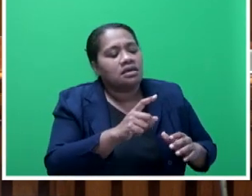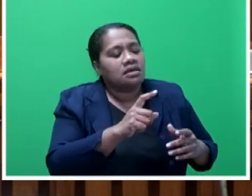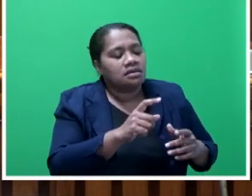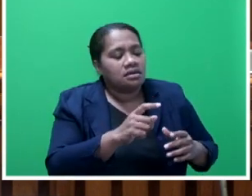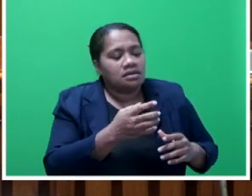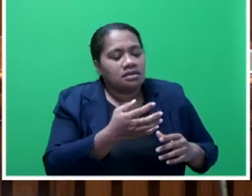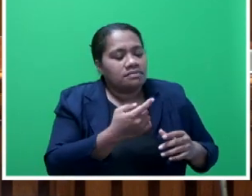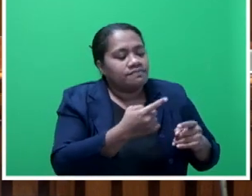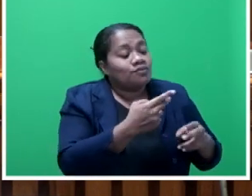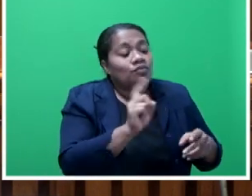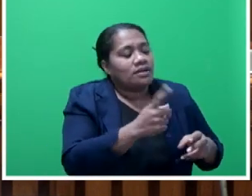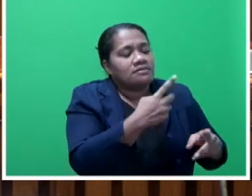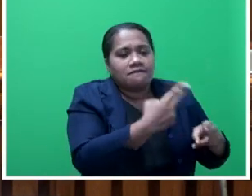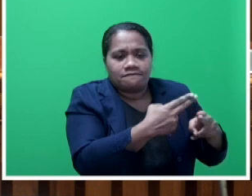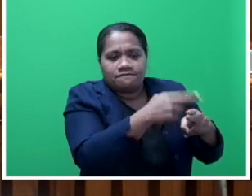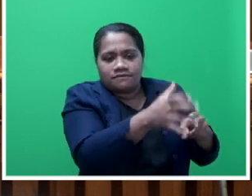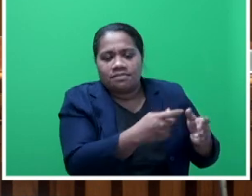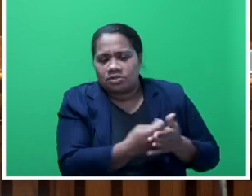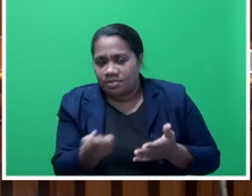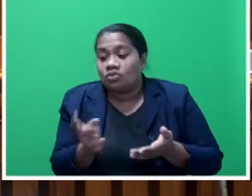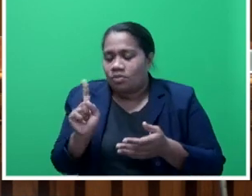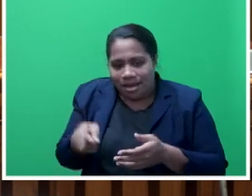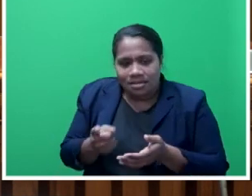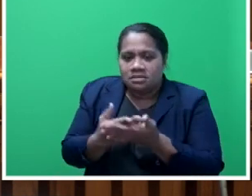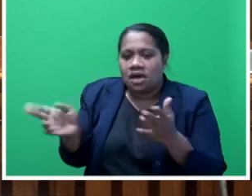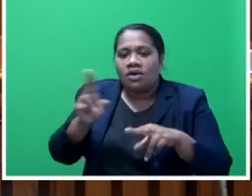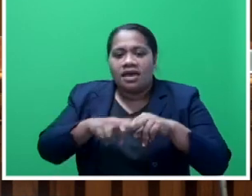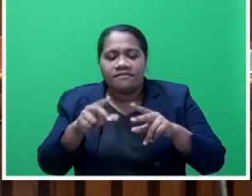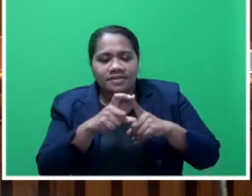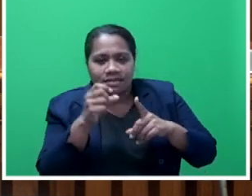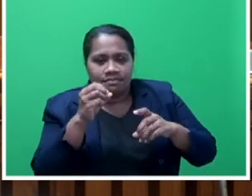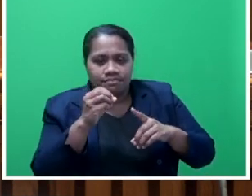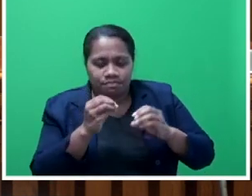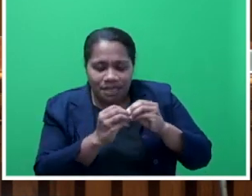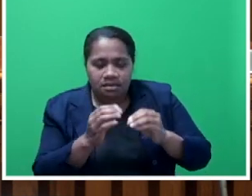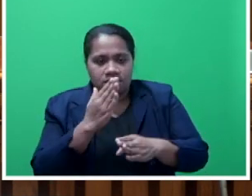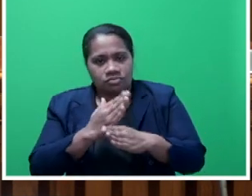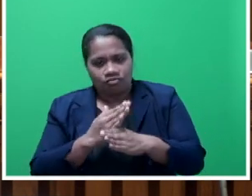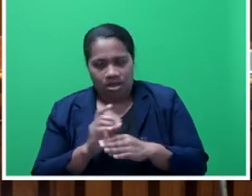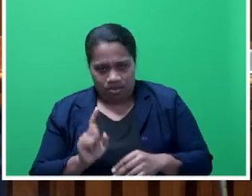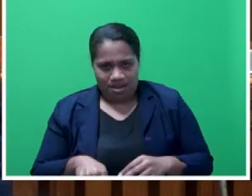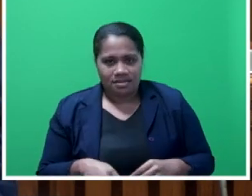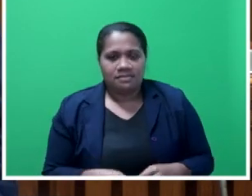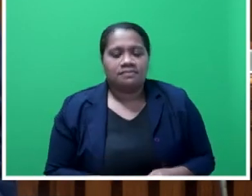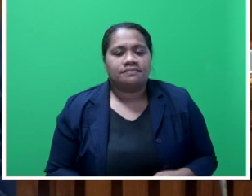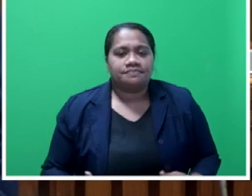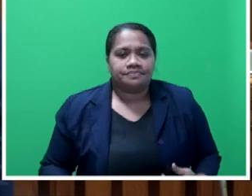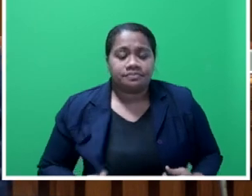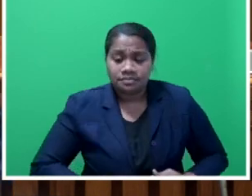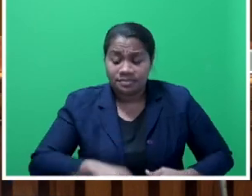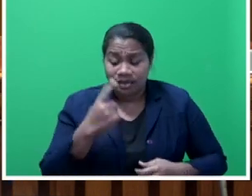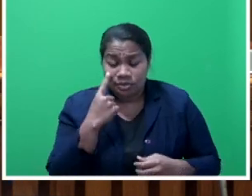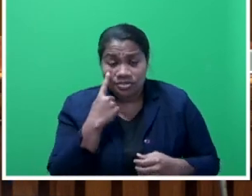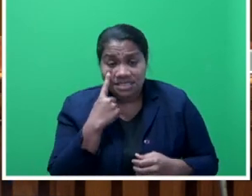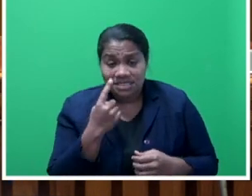cross-subsidization. And that's how FDB has worked. And in fact, you will find in the previous budgets also